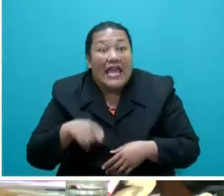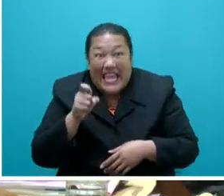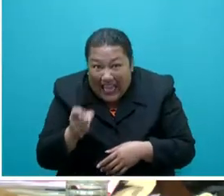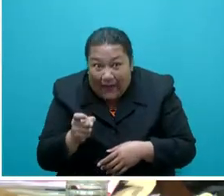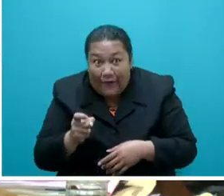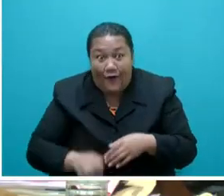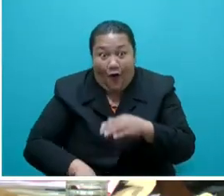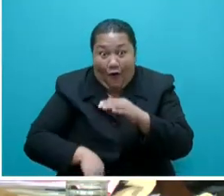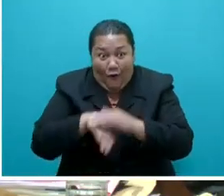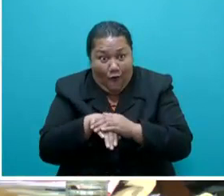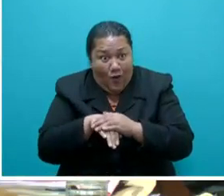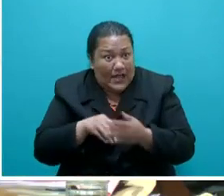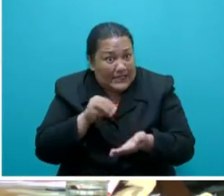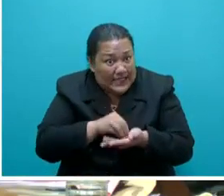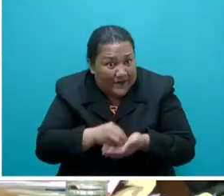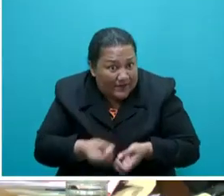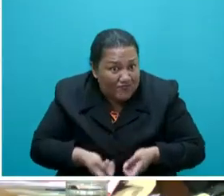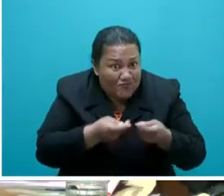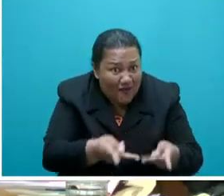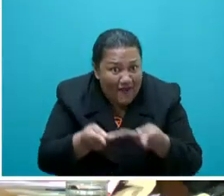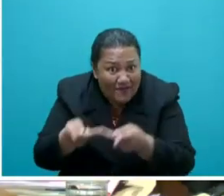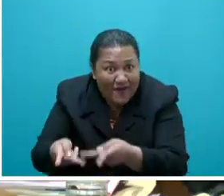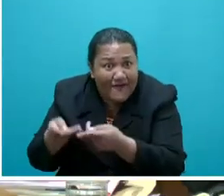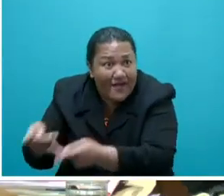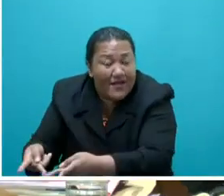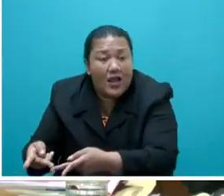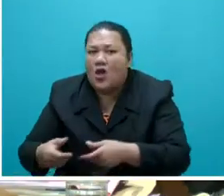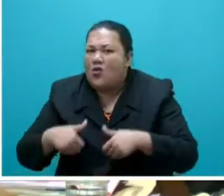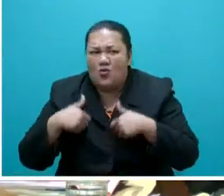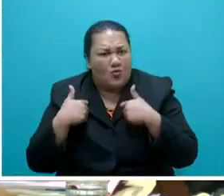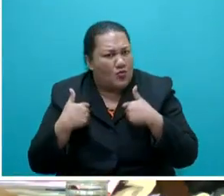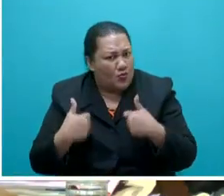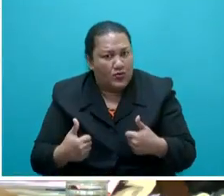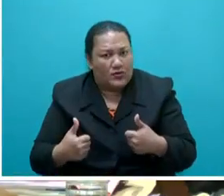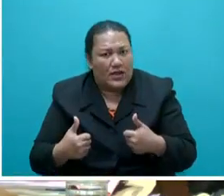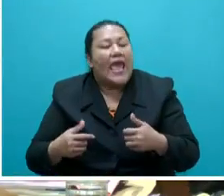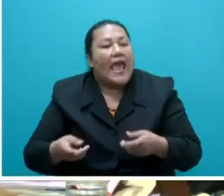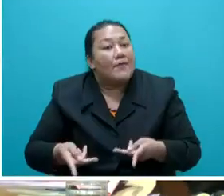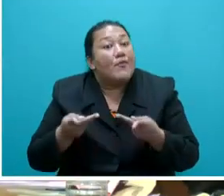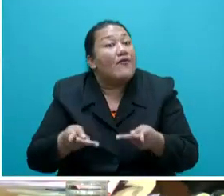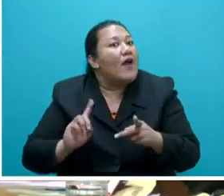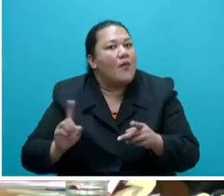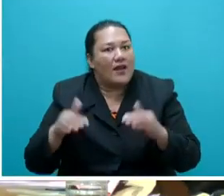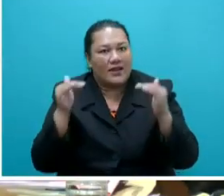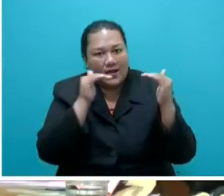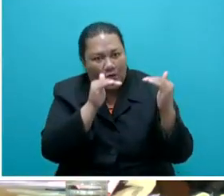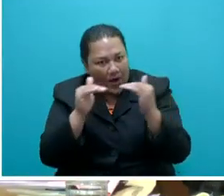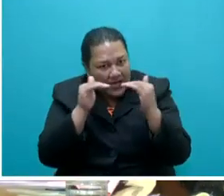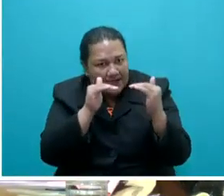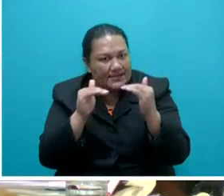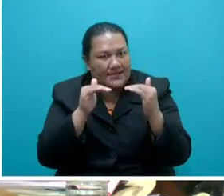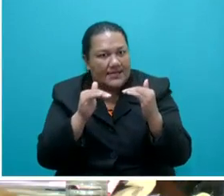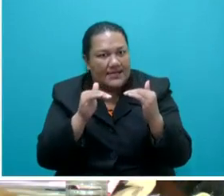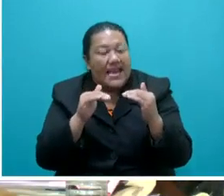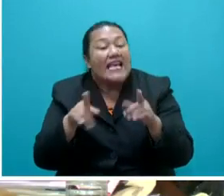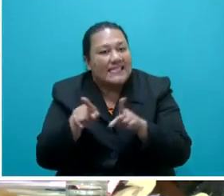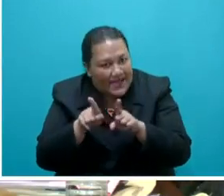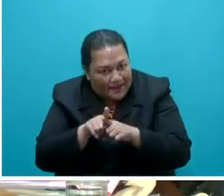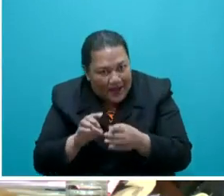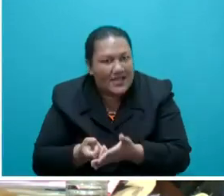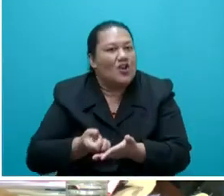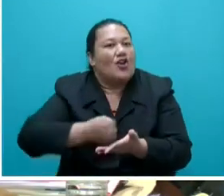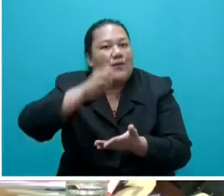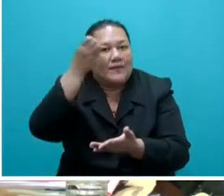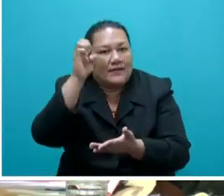easy to leave the furthest behind unreached and to widen inequality in an economy that is rapidly changing into a